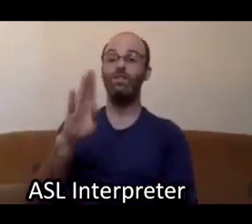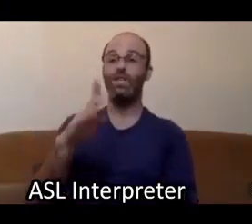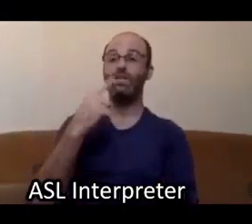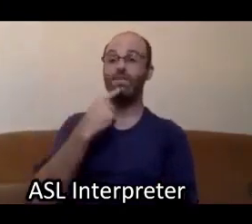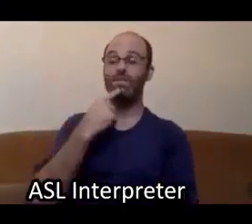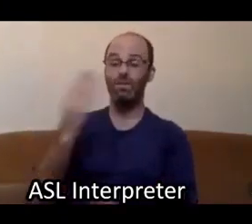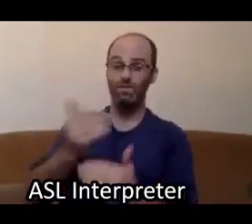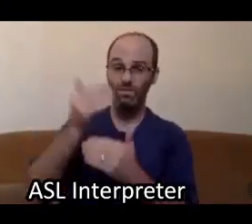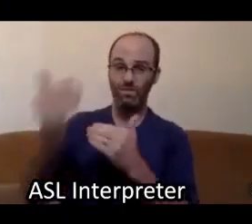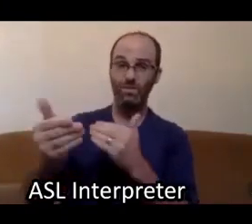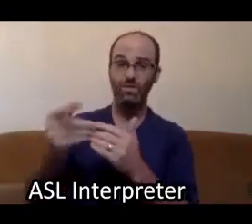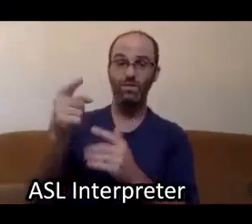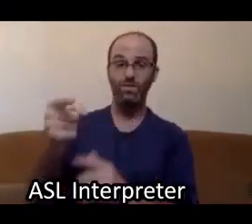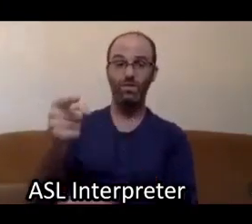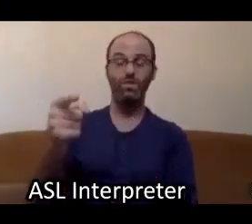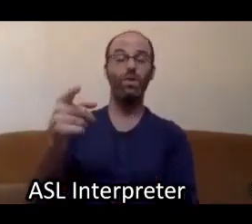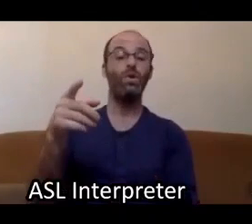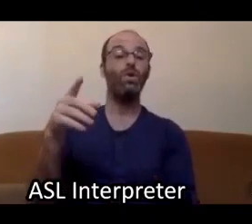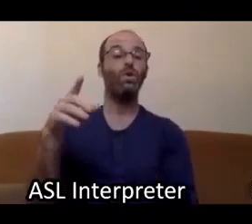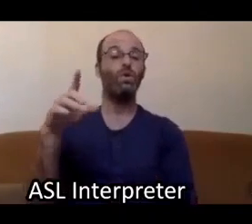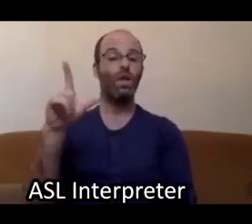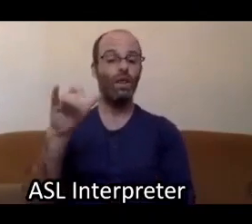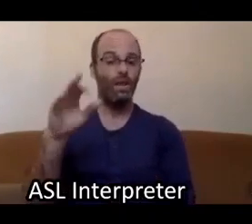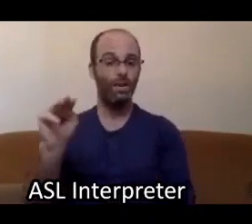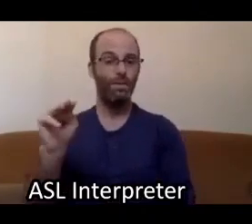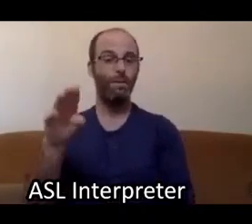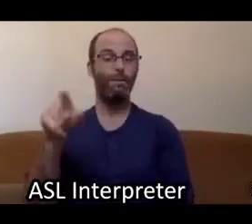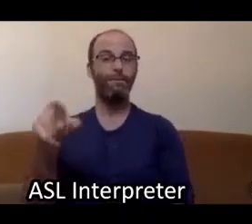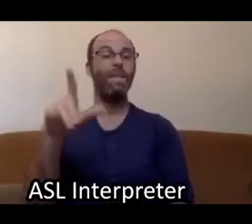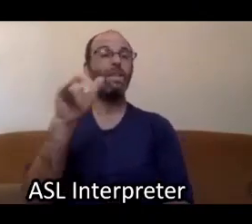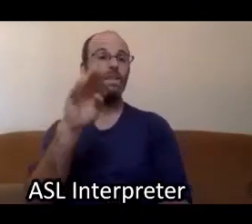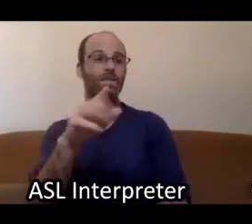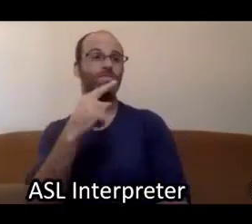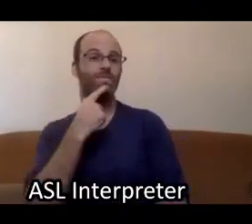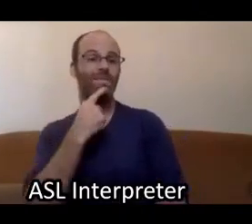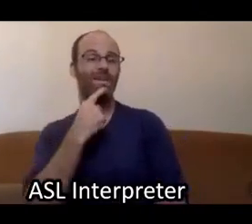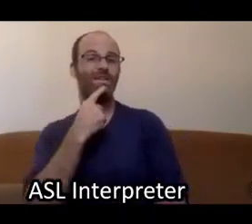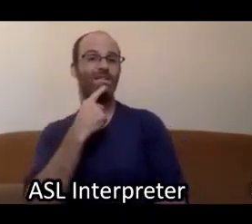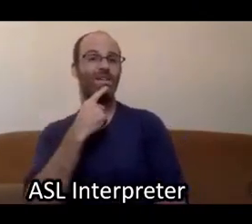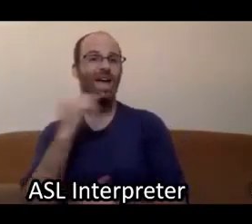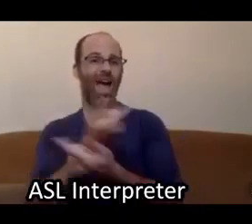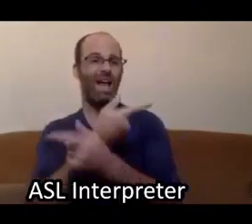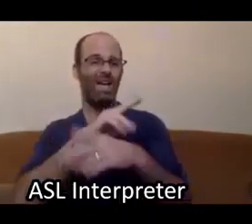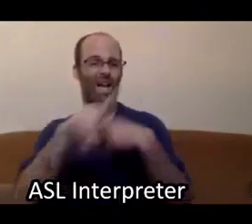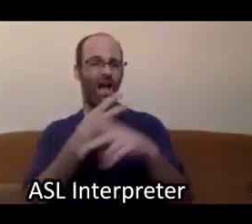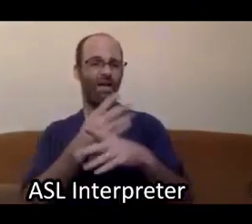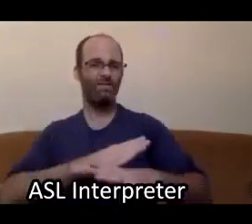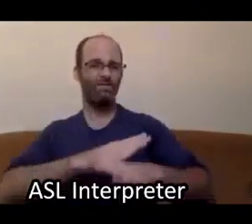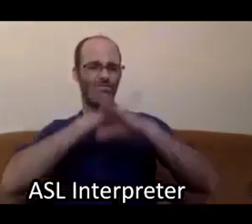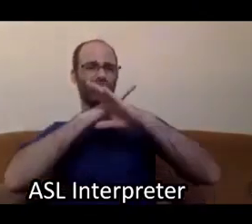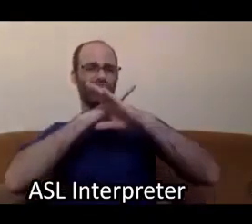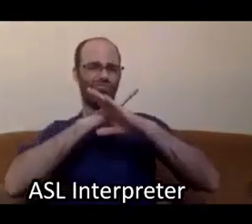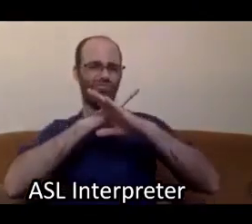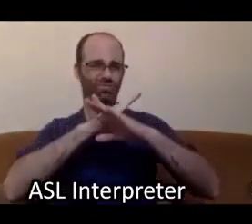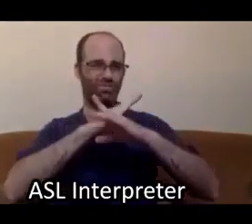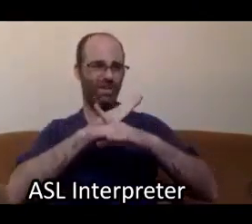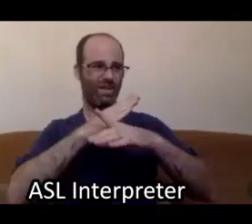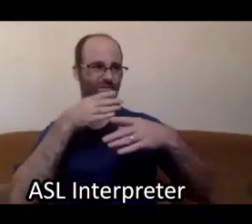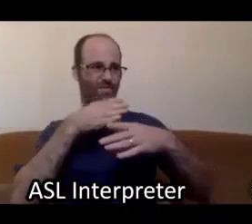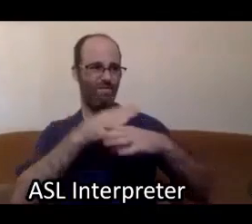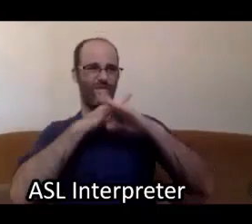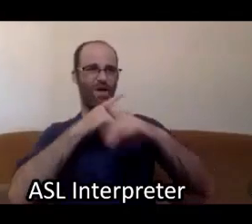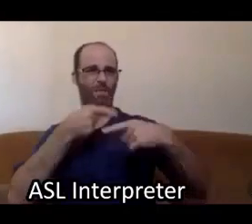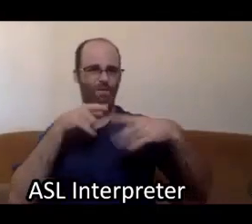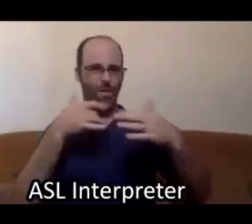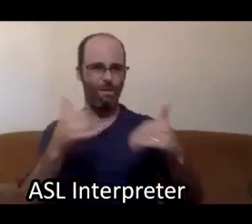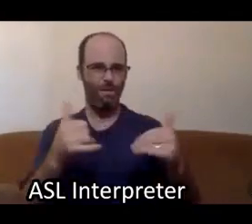any barriers that keep everyone from playing together. Ultimately, trying to make things playable for the largest variety